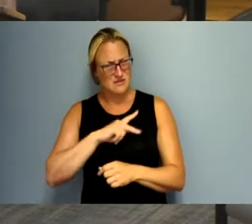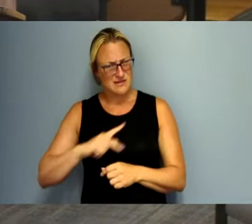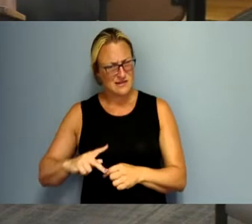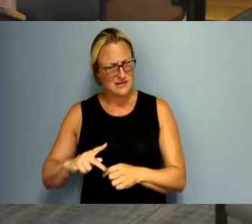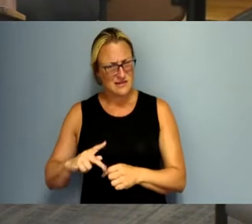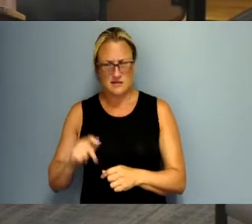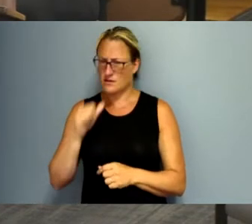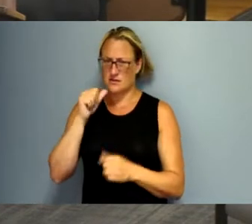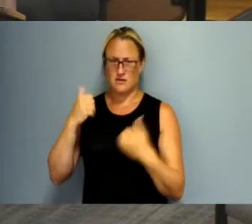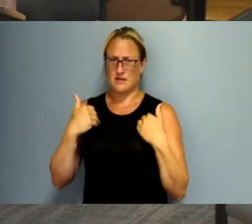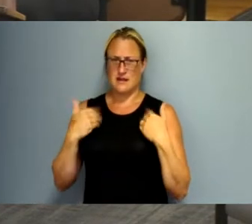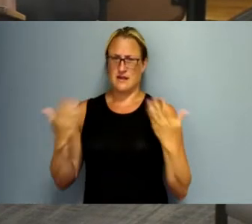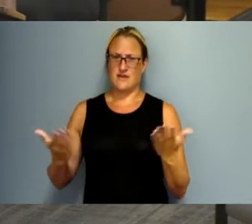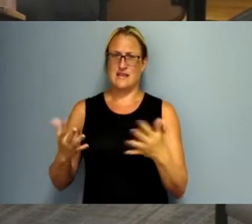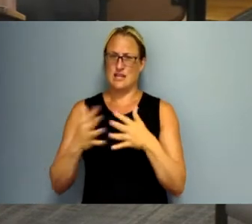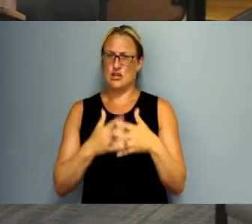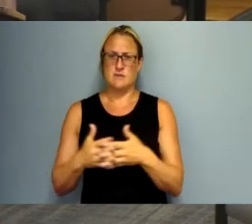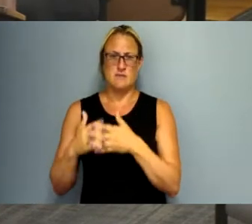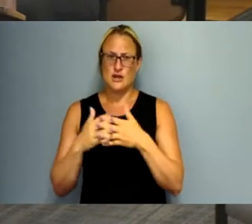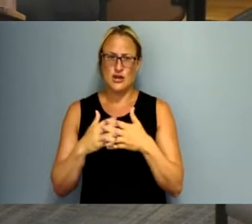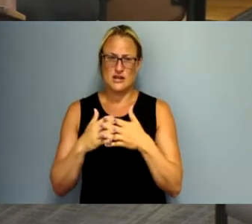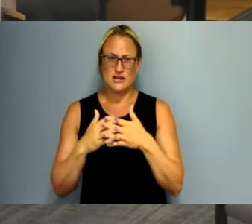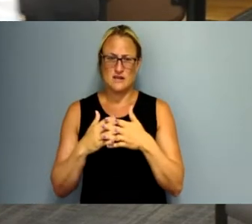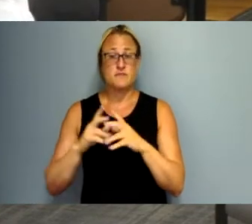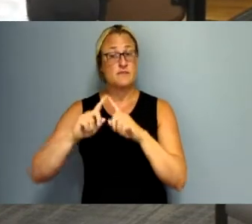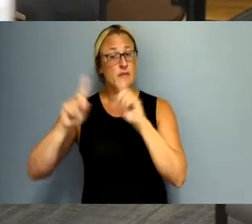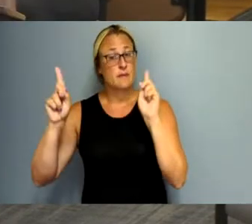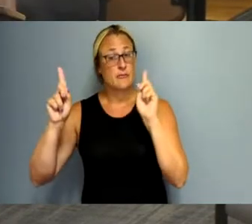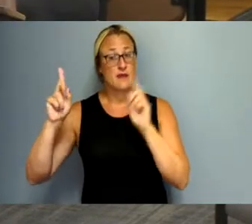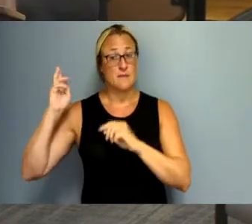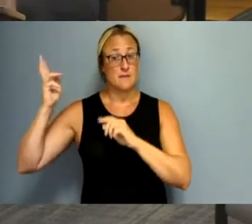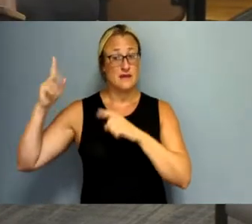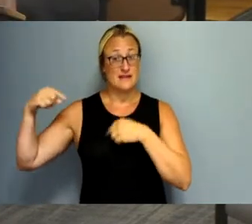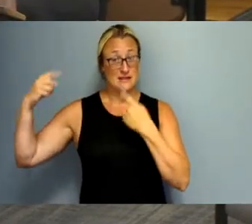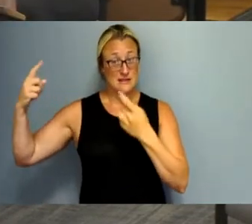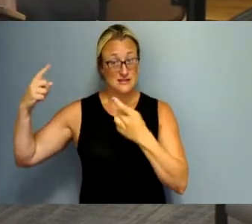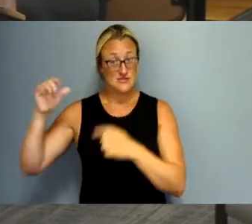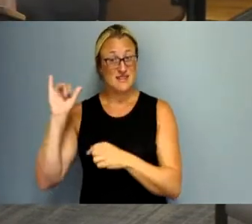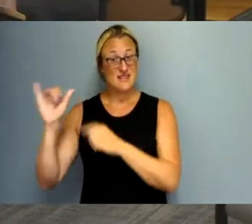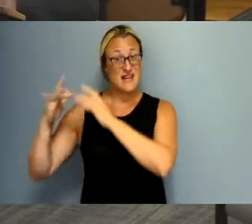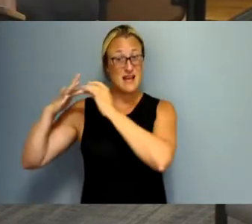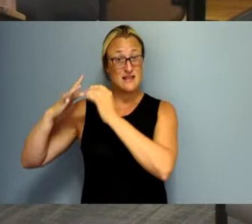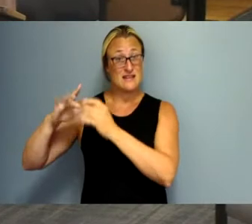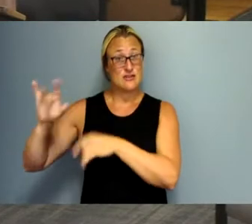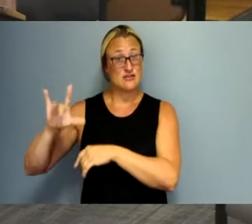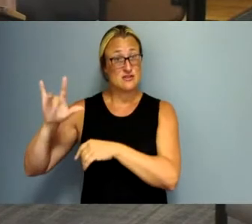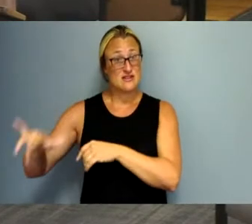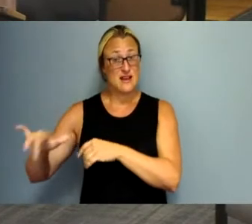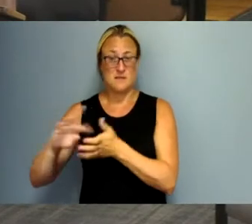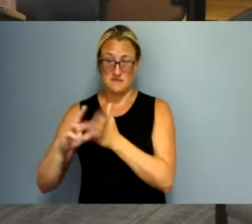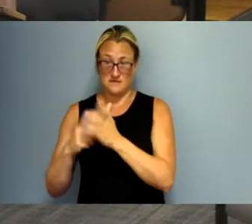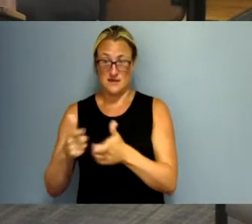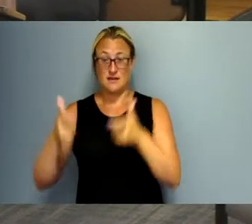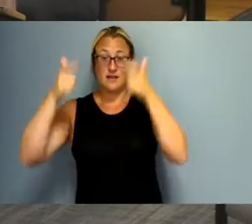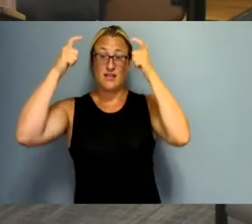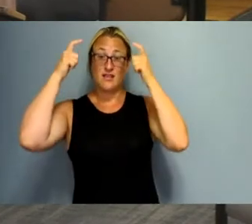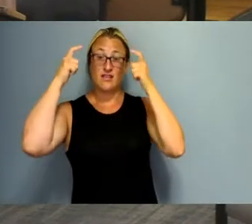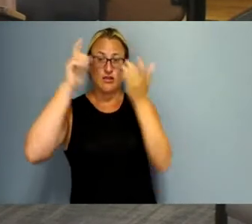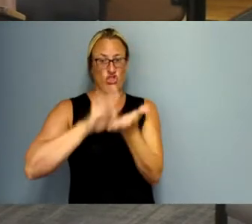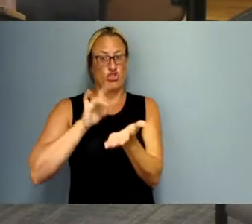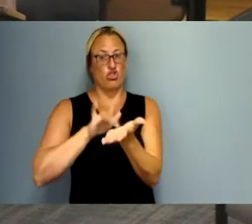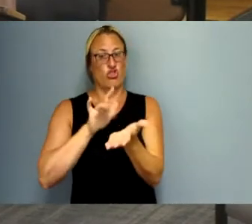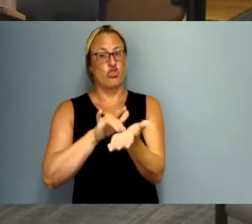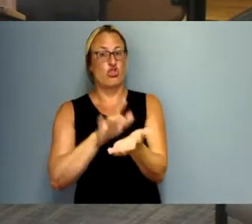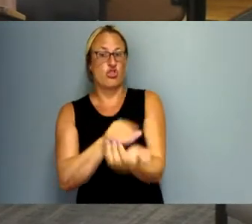American society. But throughout history, that leadership style has led to great abuses of power. And